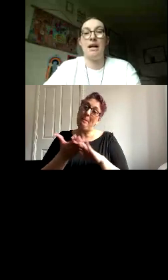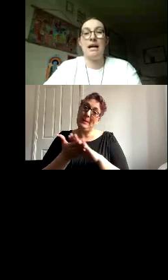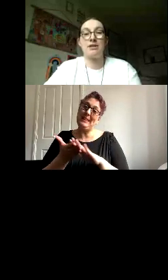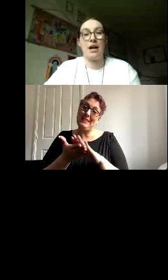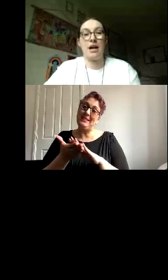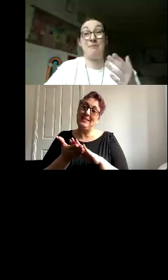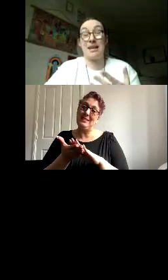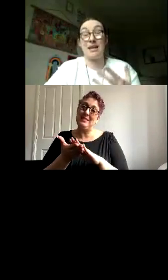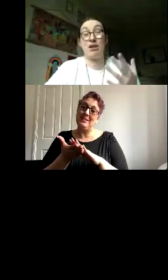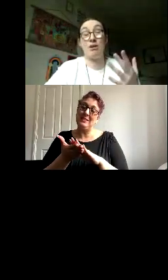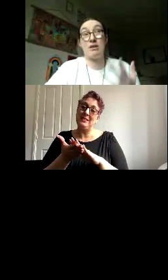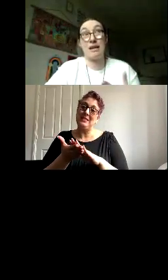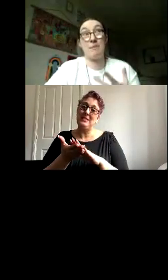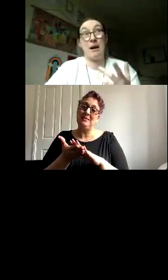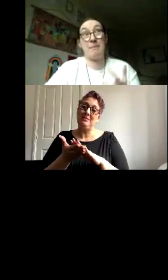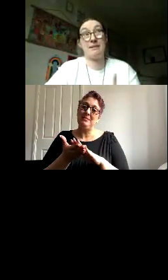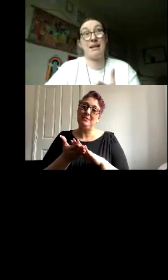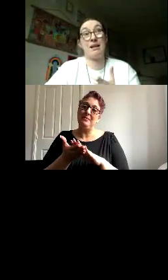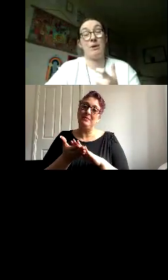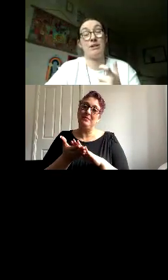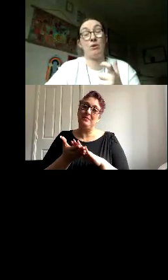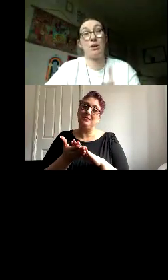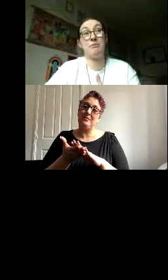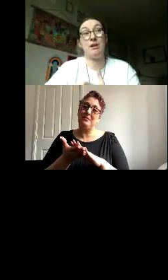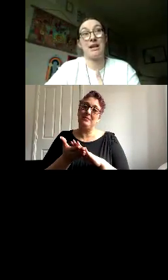So something to think about,